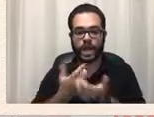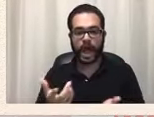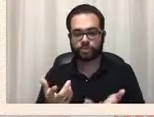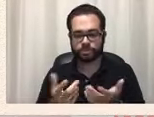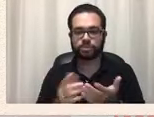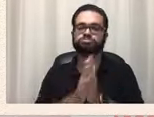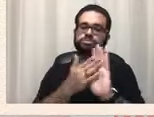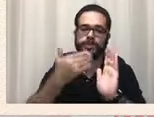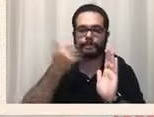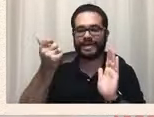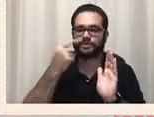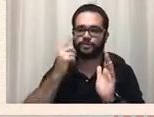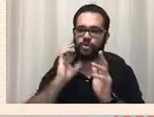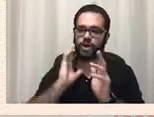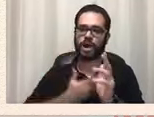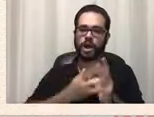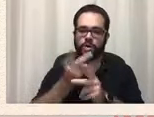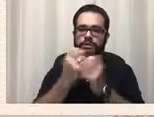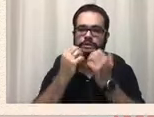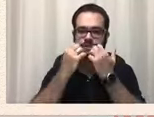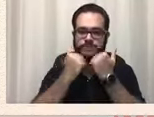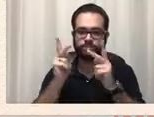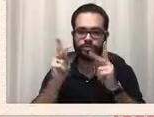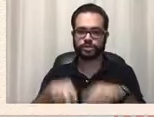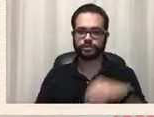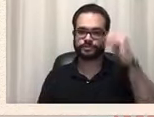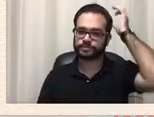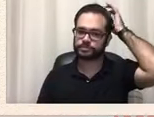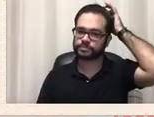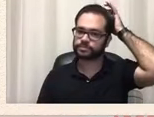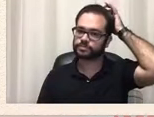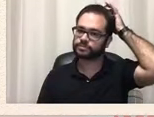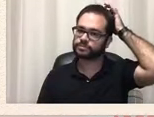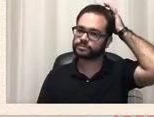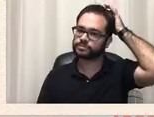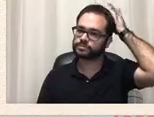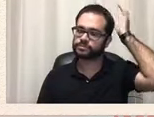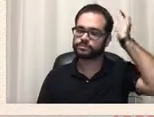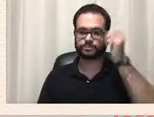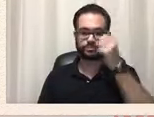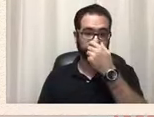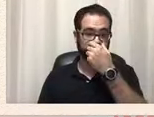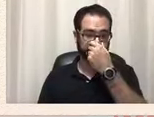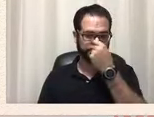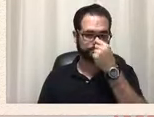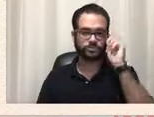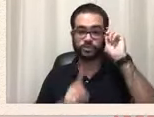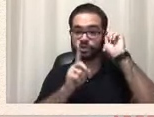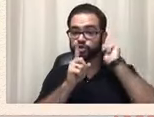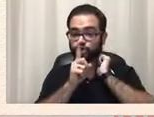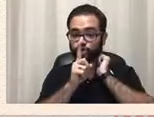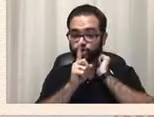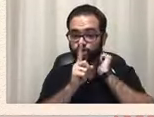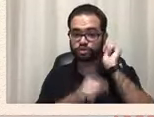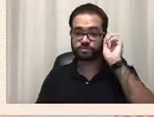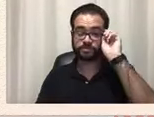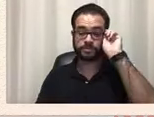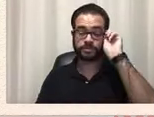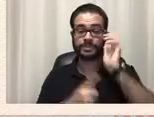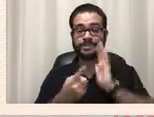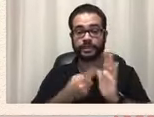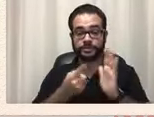caregiving loved one. Shh. Sometimes being in a quiet place is the